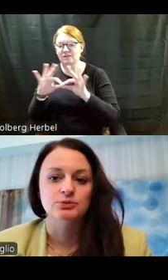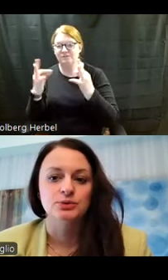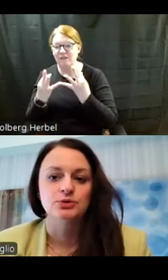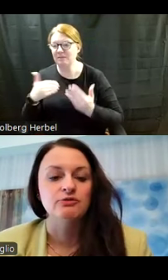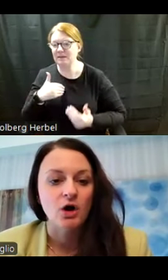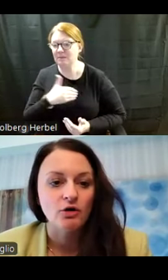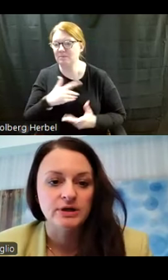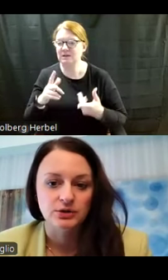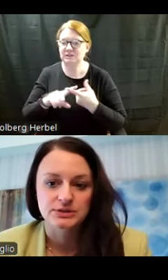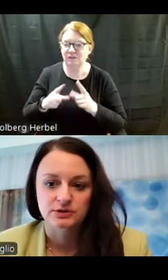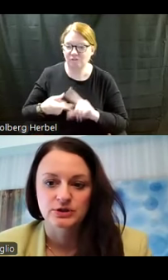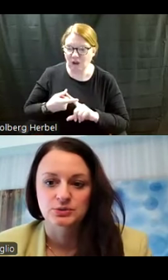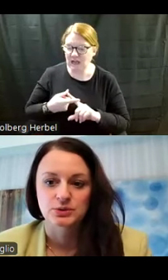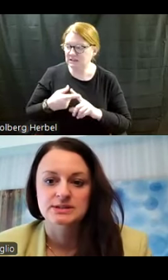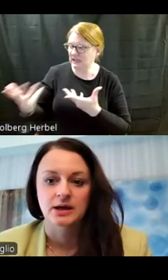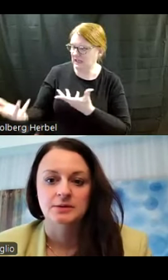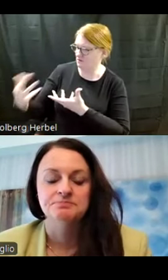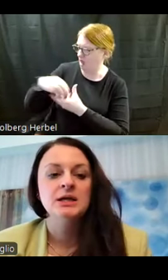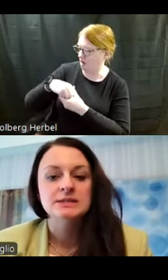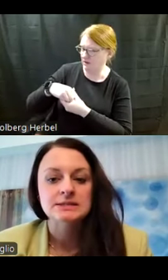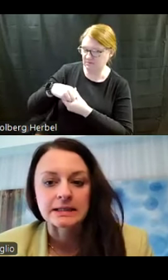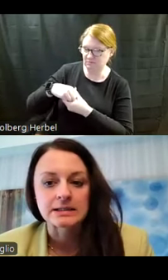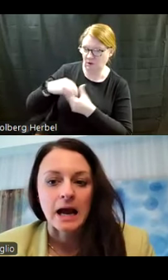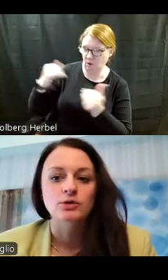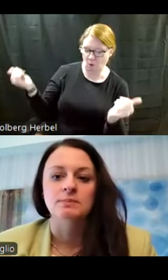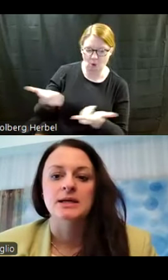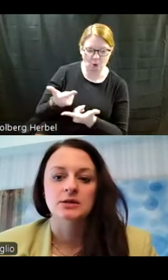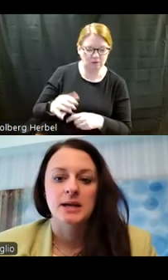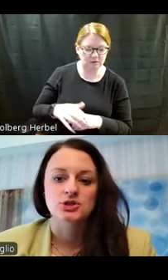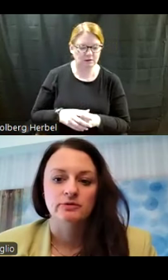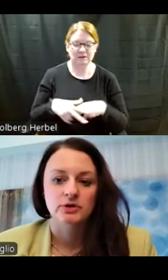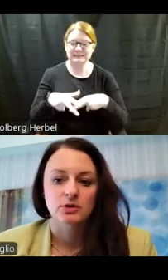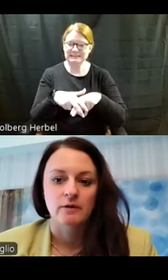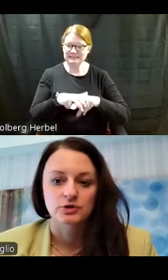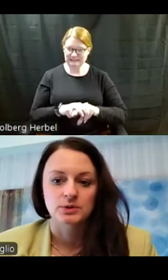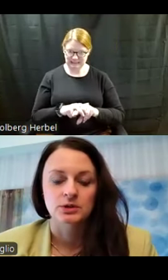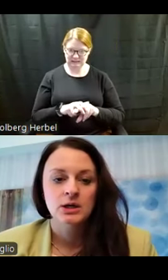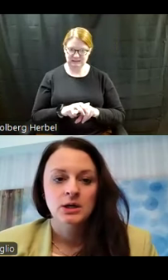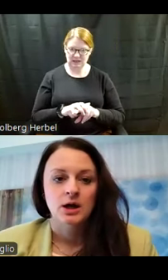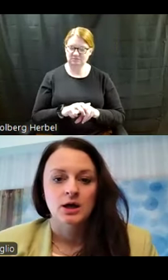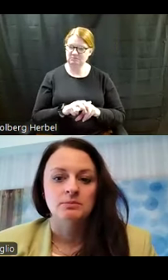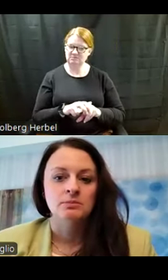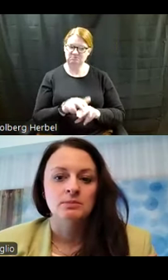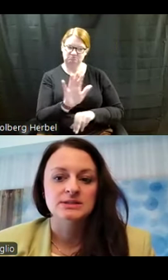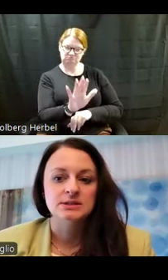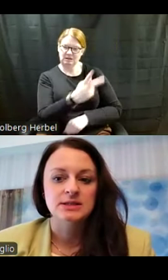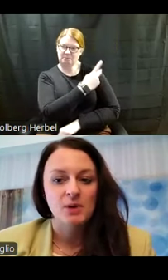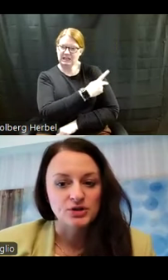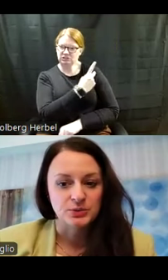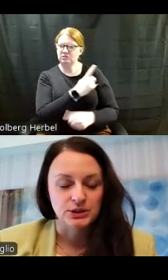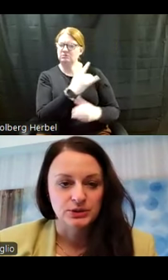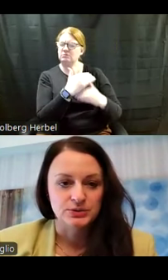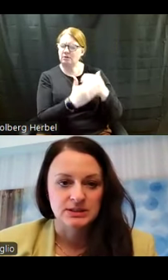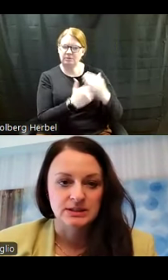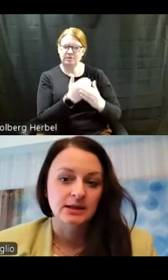in the room involving those individuals, sitting down and making the patient feel comfortable. This step